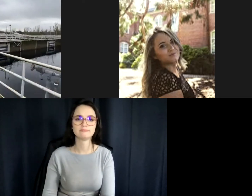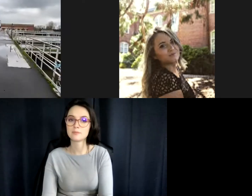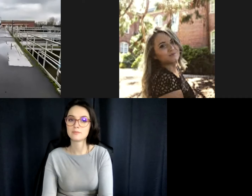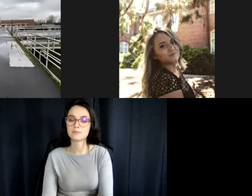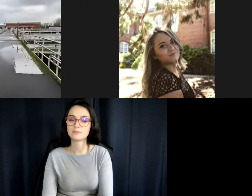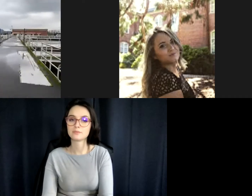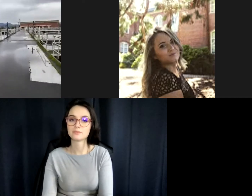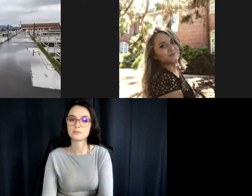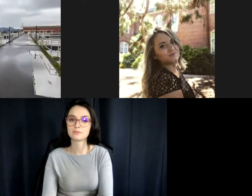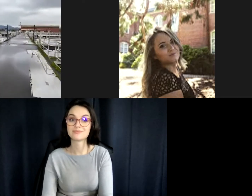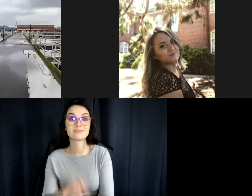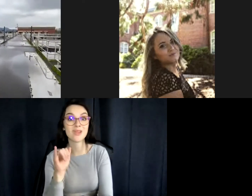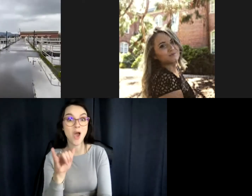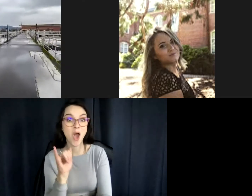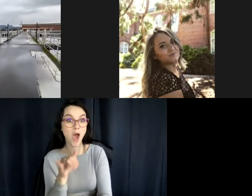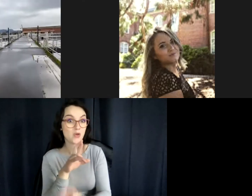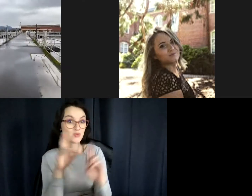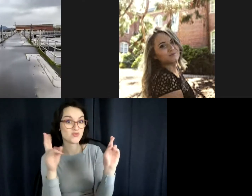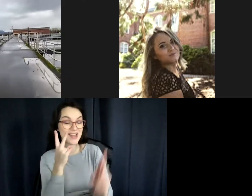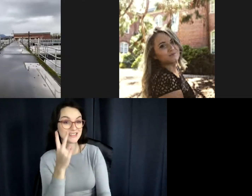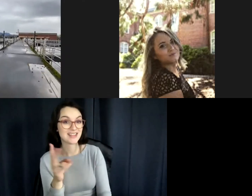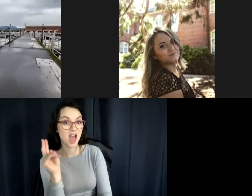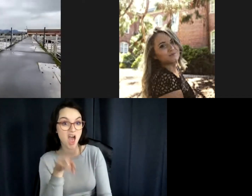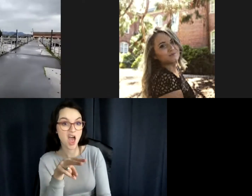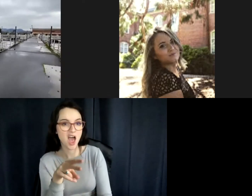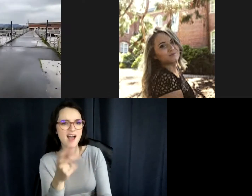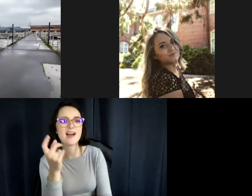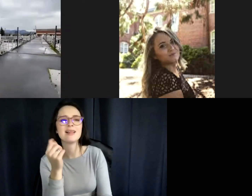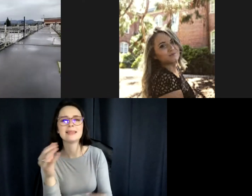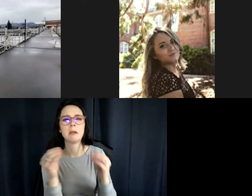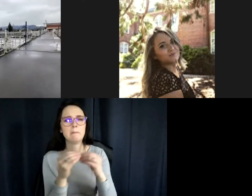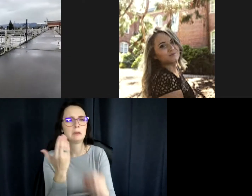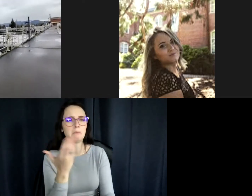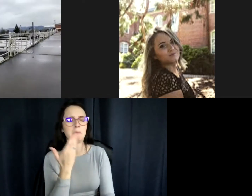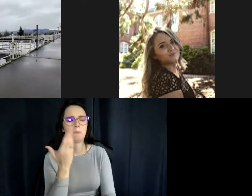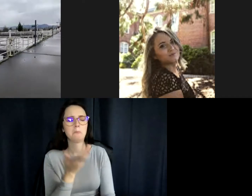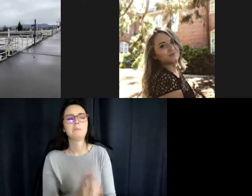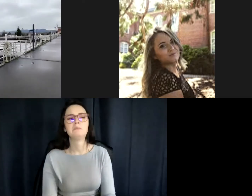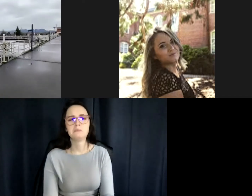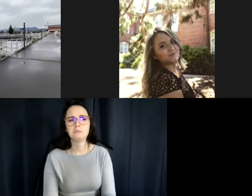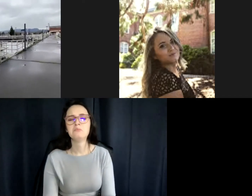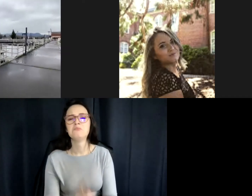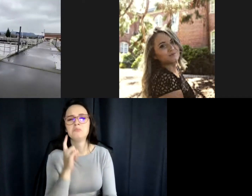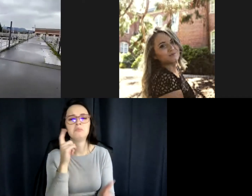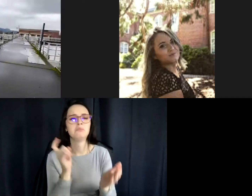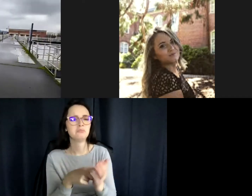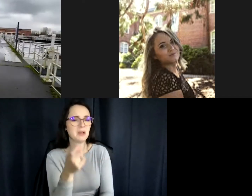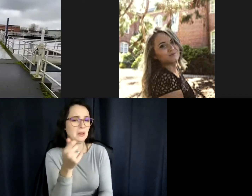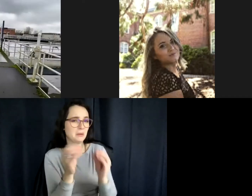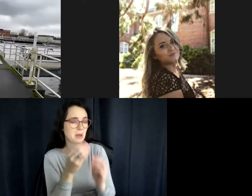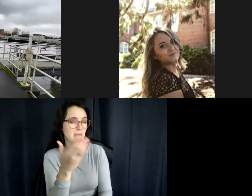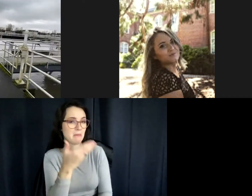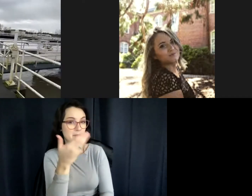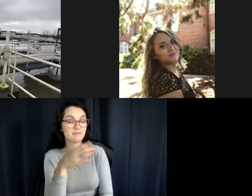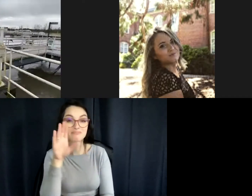Because they do the process. They clean eat the poop is basically what